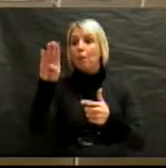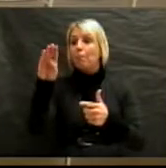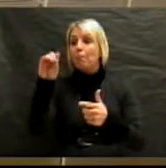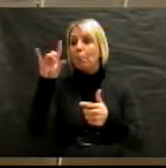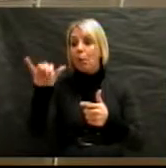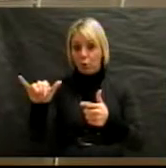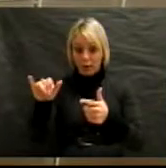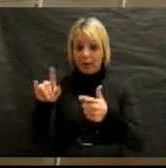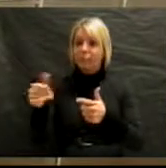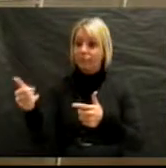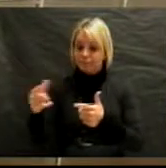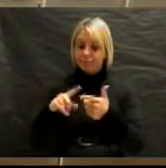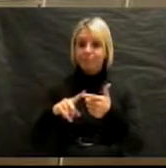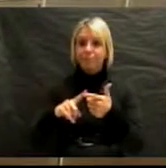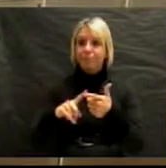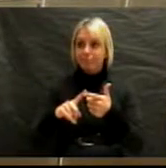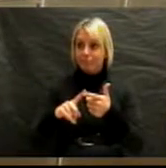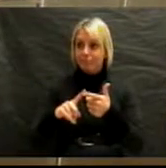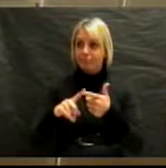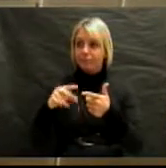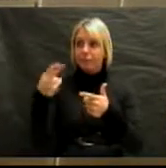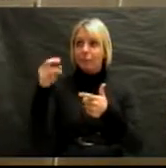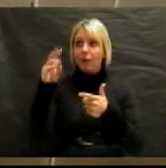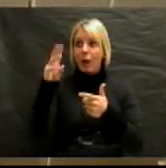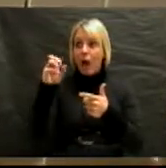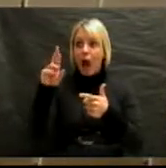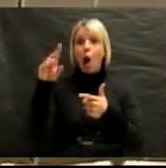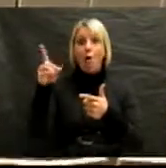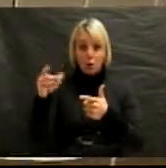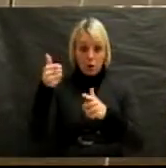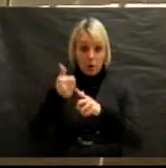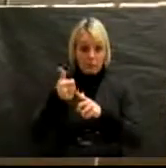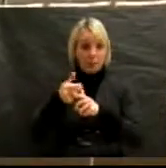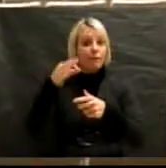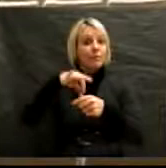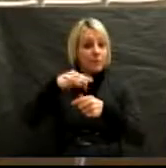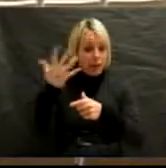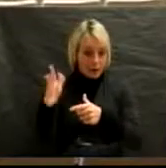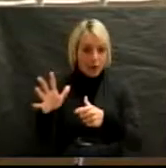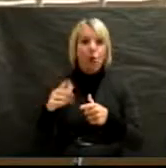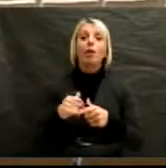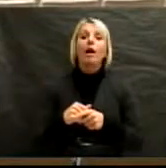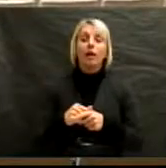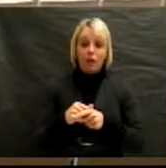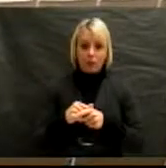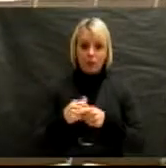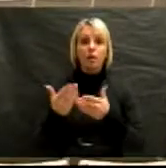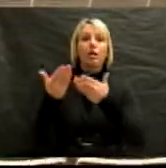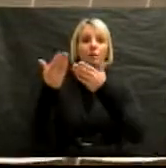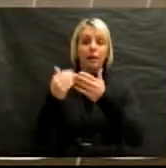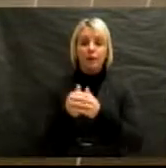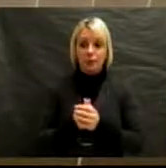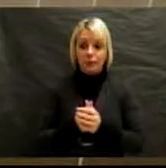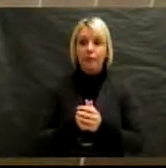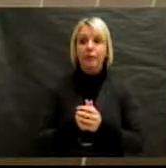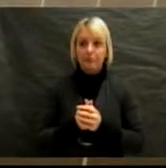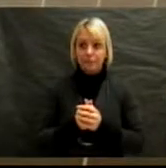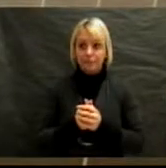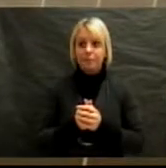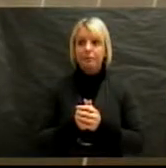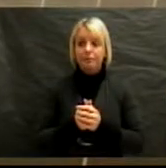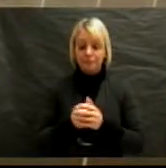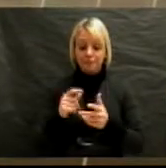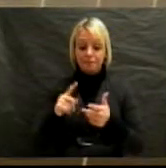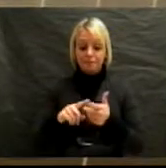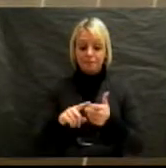So Howard has been nominated. Can I decline? You absolutely can decline. Yep. I decline. Okay. Howard declines to be nominated.